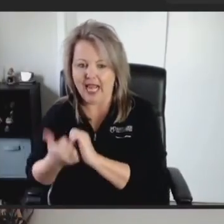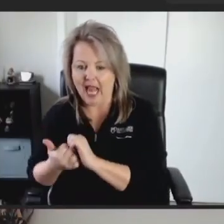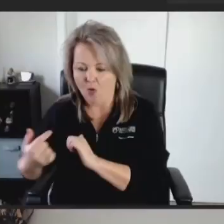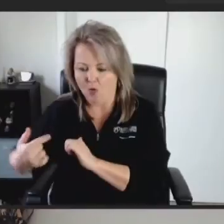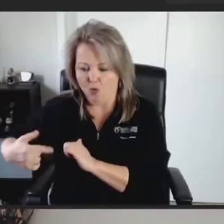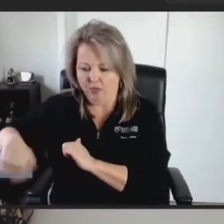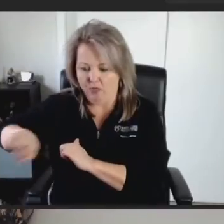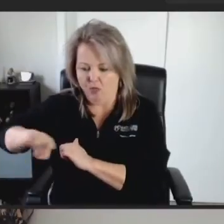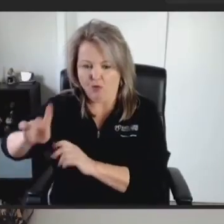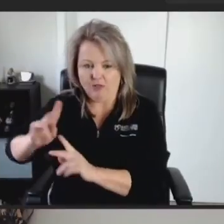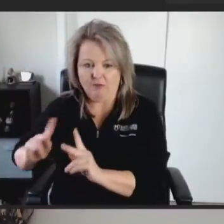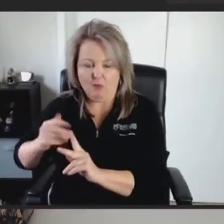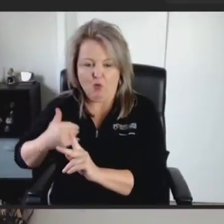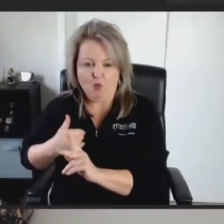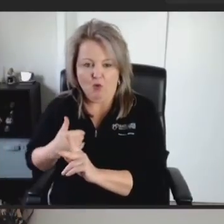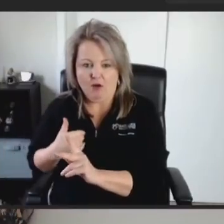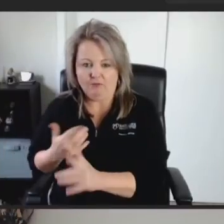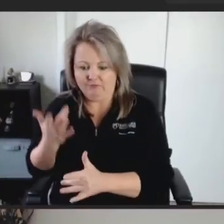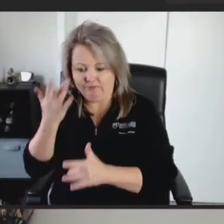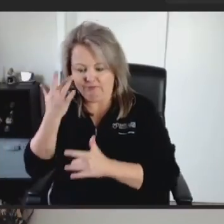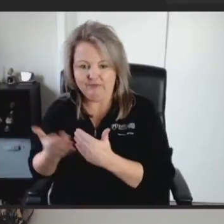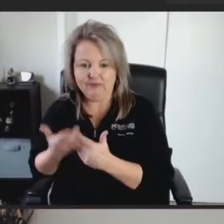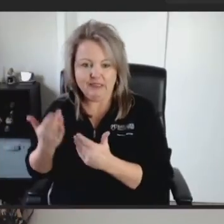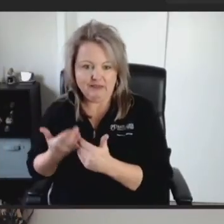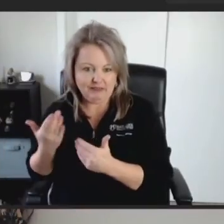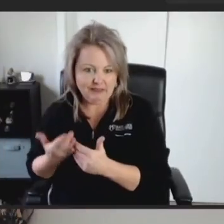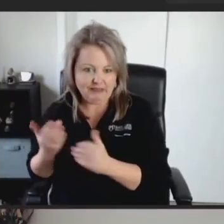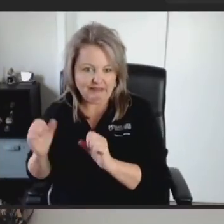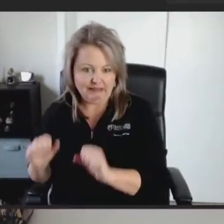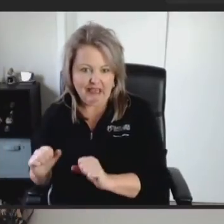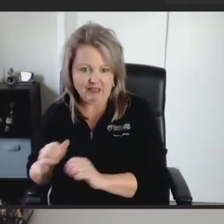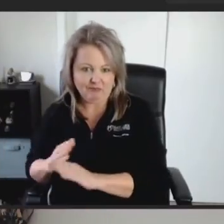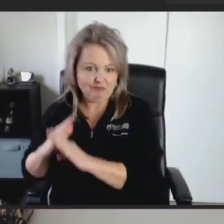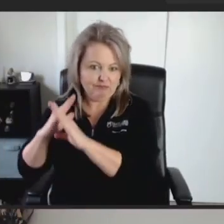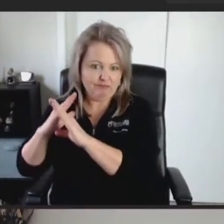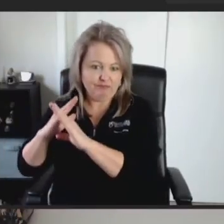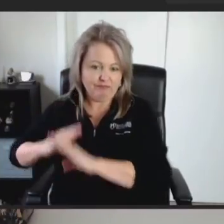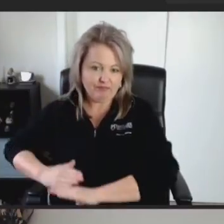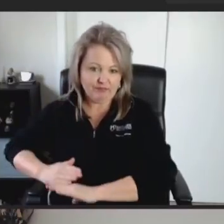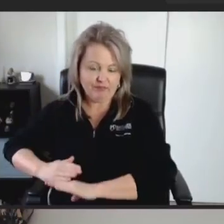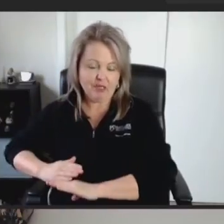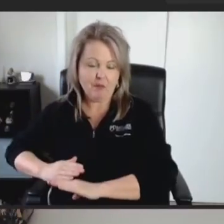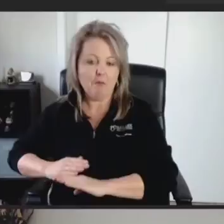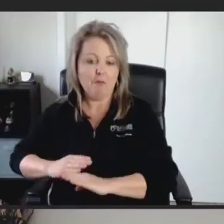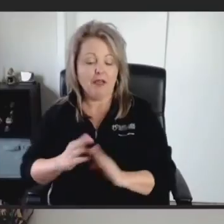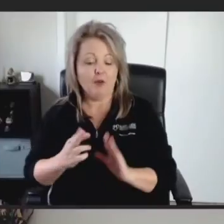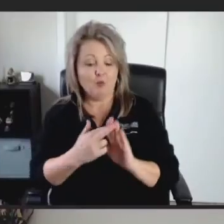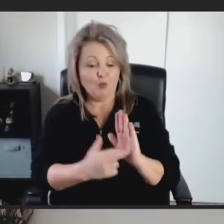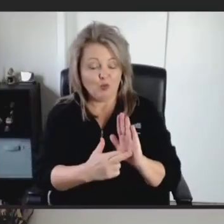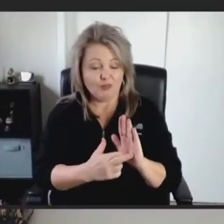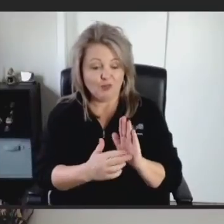immunocompromised. So that guidance could come as soon as Sunday.